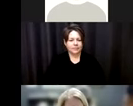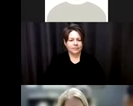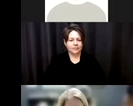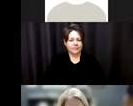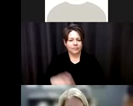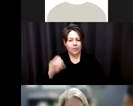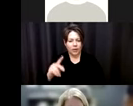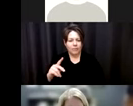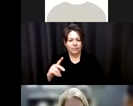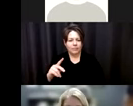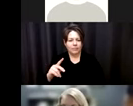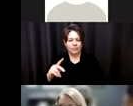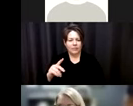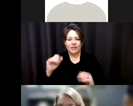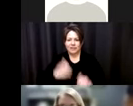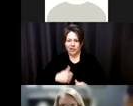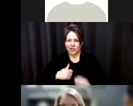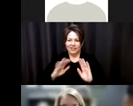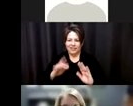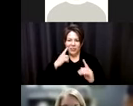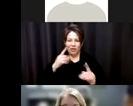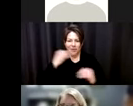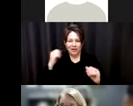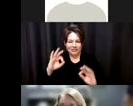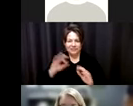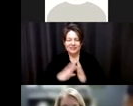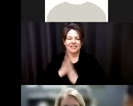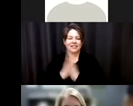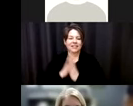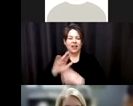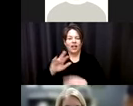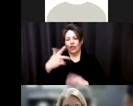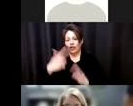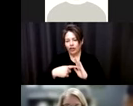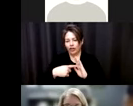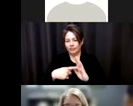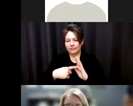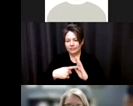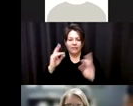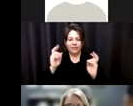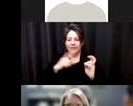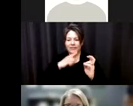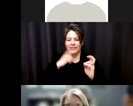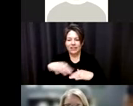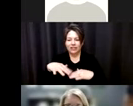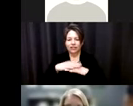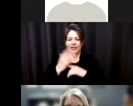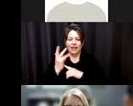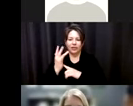Okay. Sorry, this is working better. And a third sample of the Desert Candle.